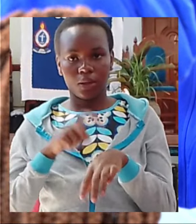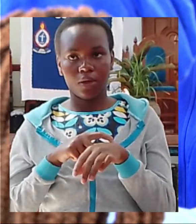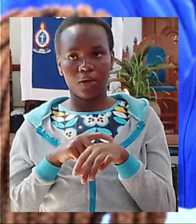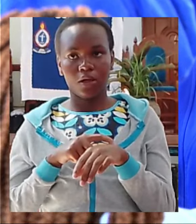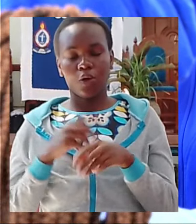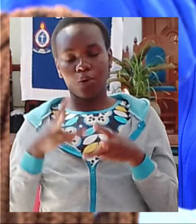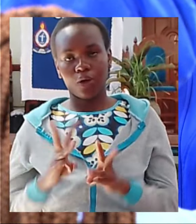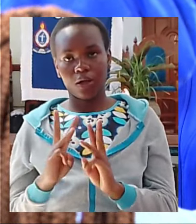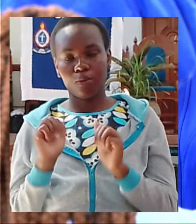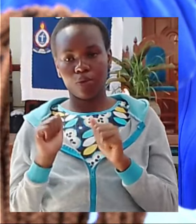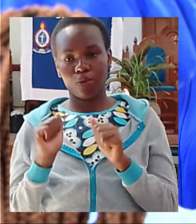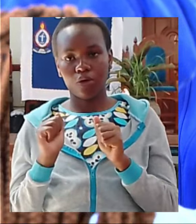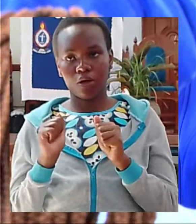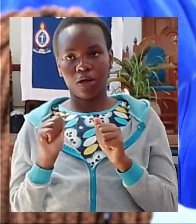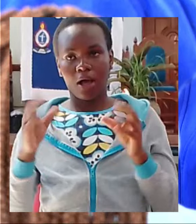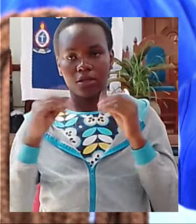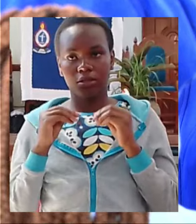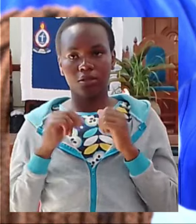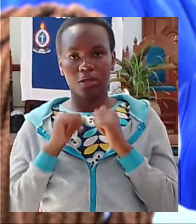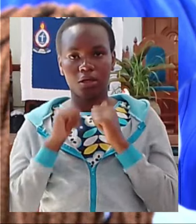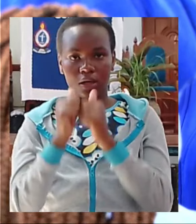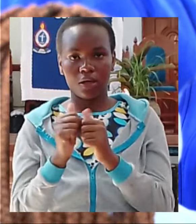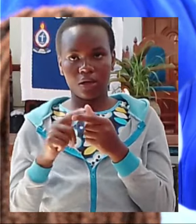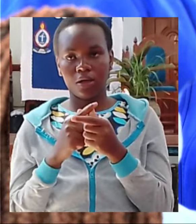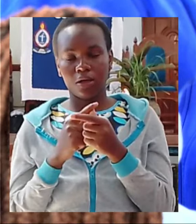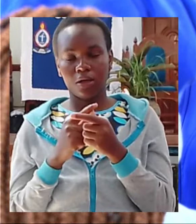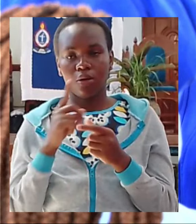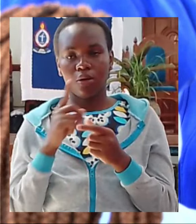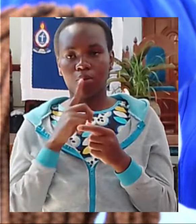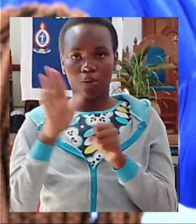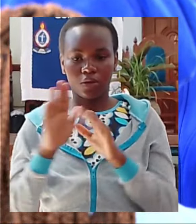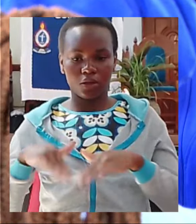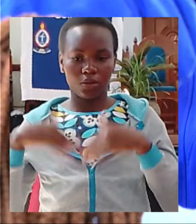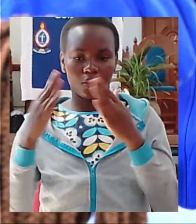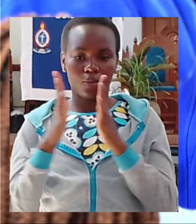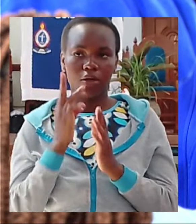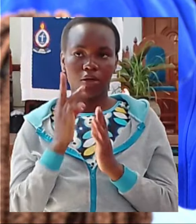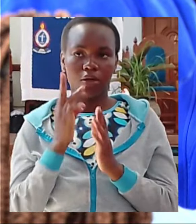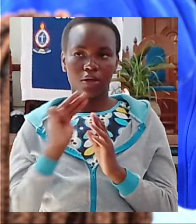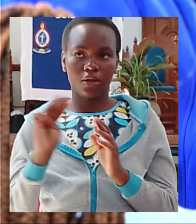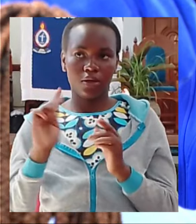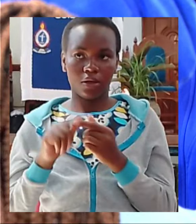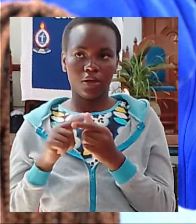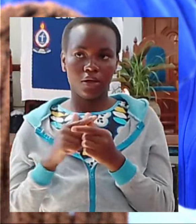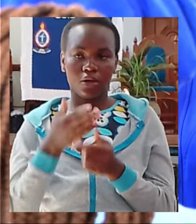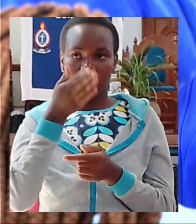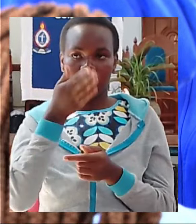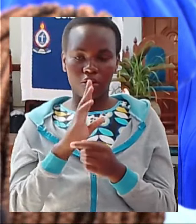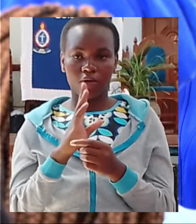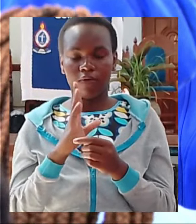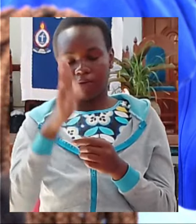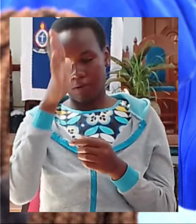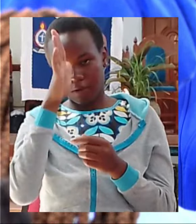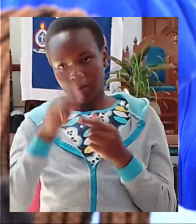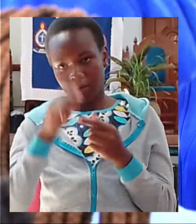time, Jehovah Father, you will give them unto them that which you have promised, oh God. I pray for them. And I pray that, Jehovah Father, you will